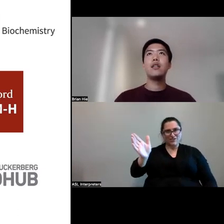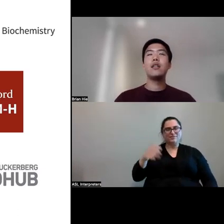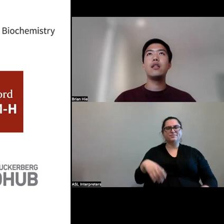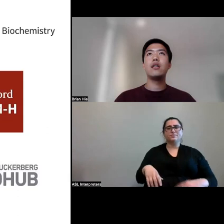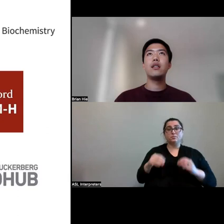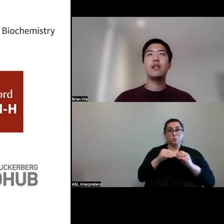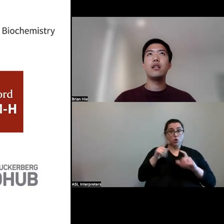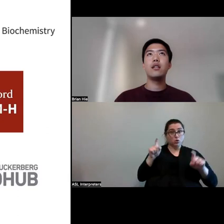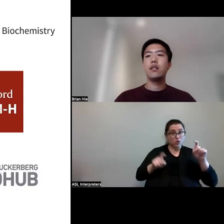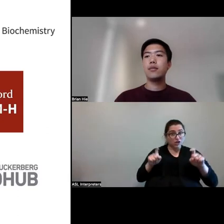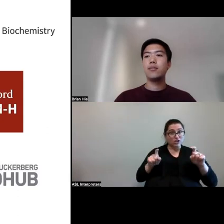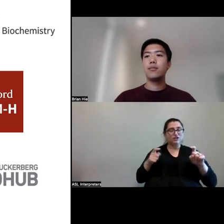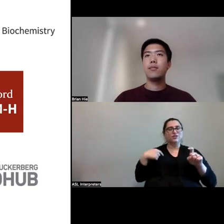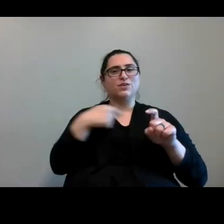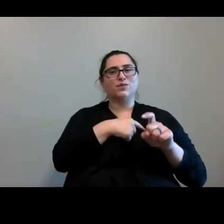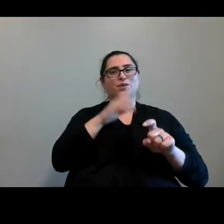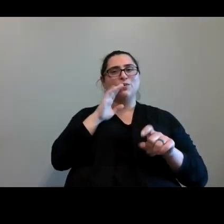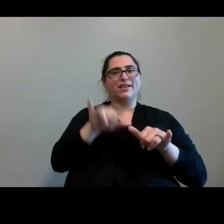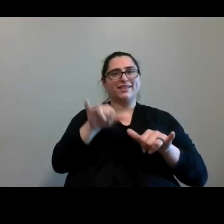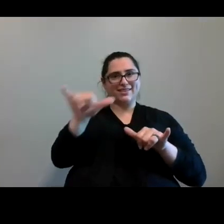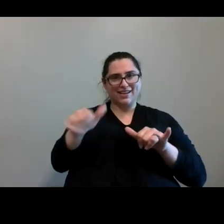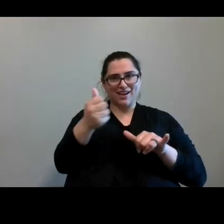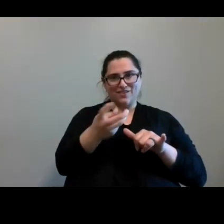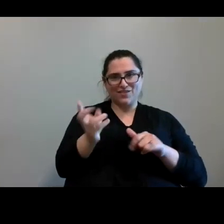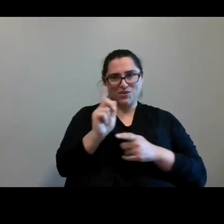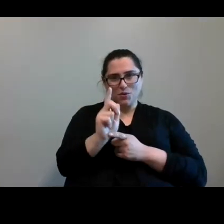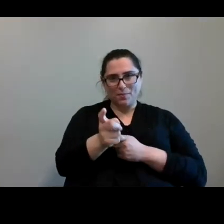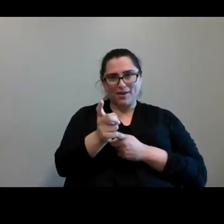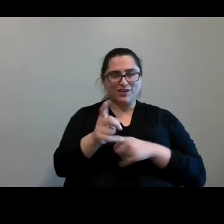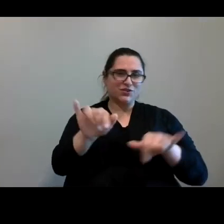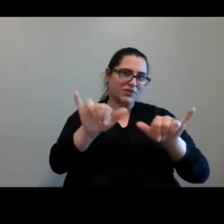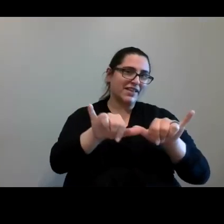more questions, we are going to hang out for a few extra minutes. So feel free